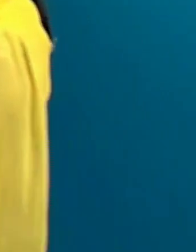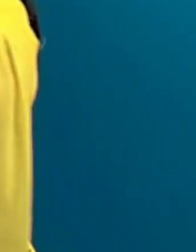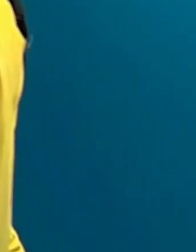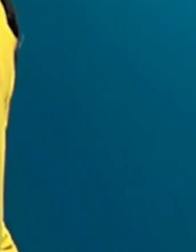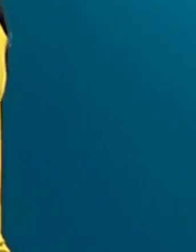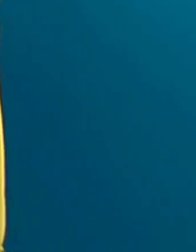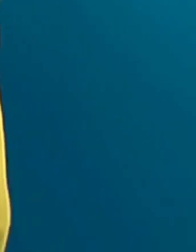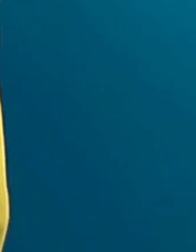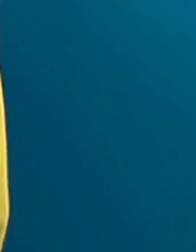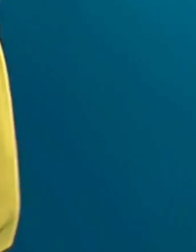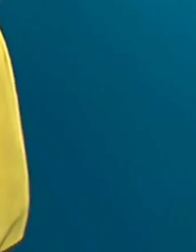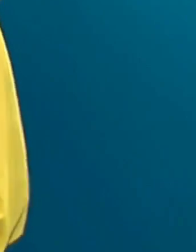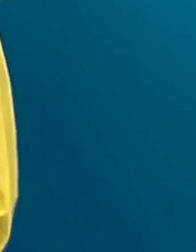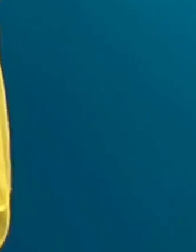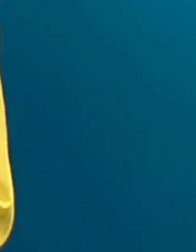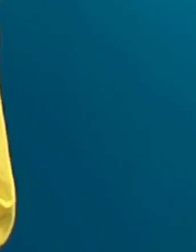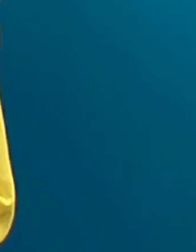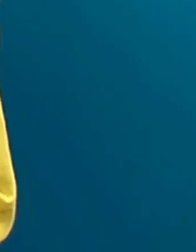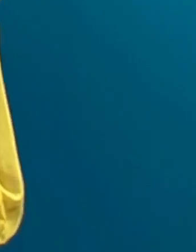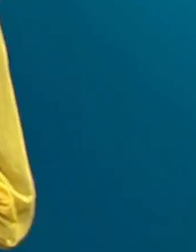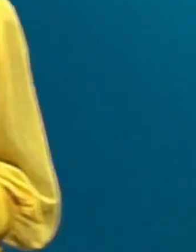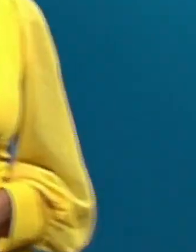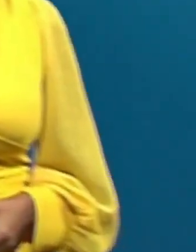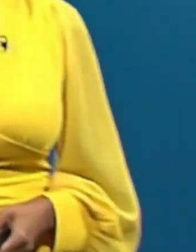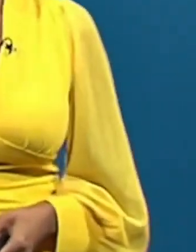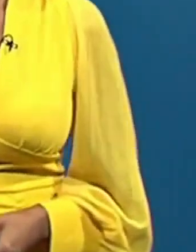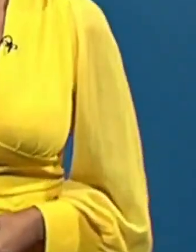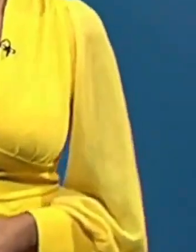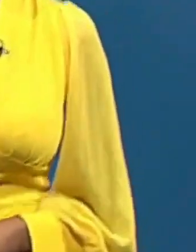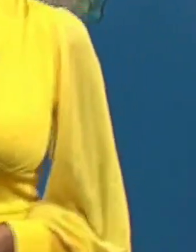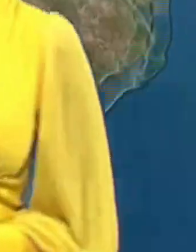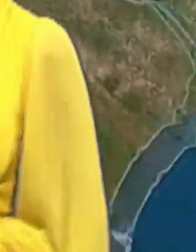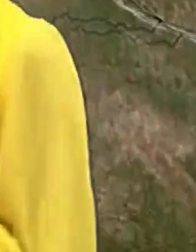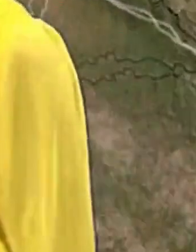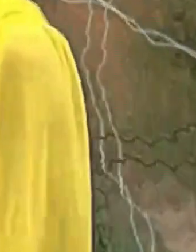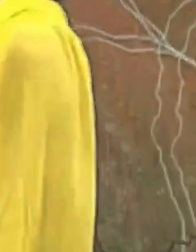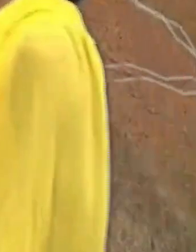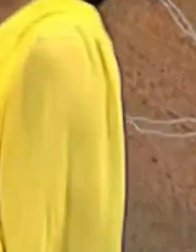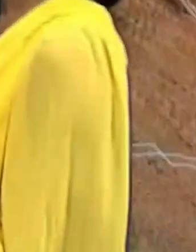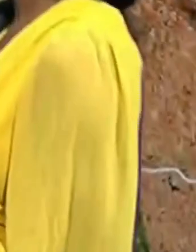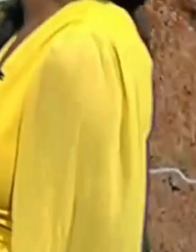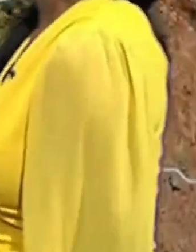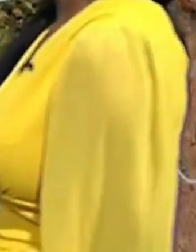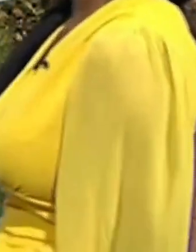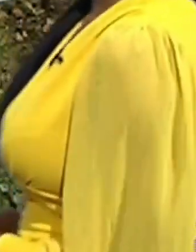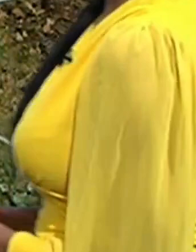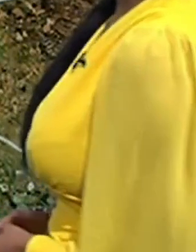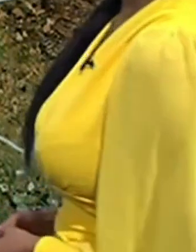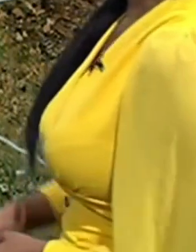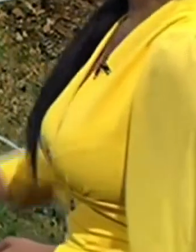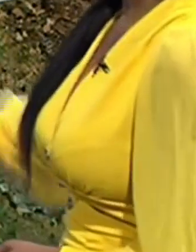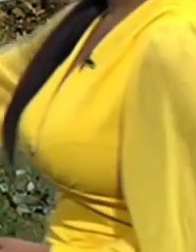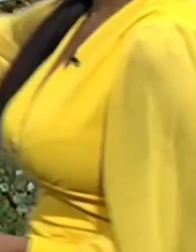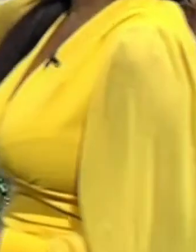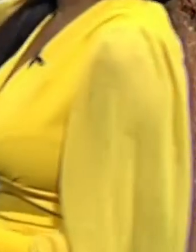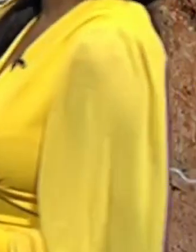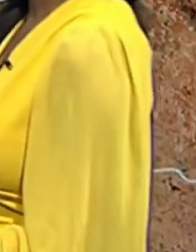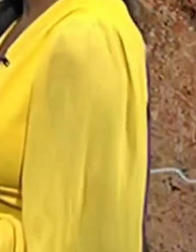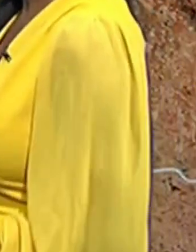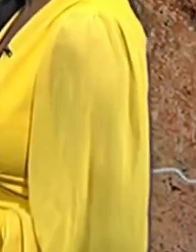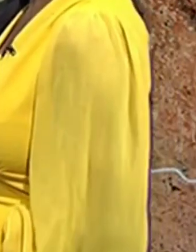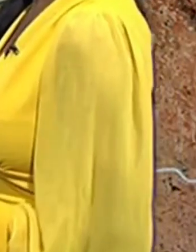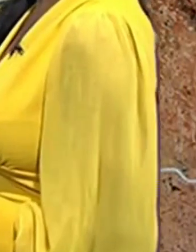le bokone jwa naga go tla nna le gone go nna le melelo ya naga a re lebele di-temperature tsa rona Gauteng e lebega e itekanetse